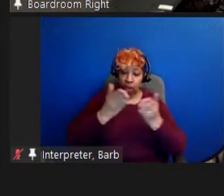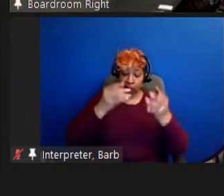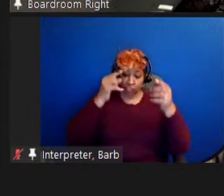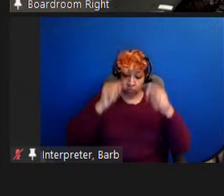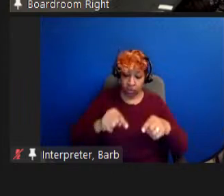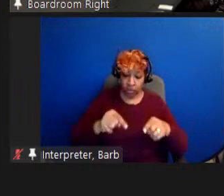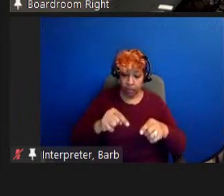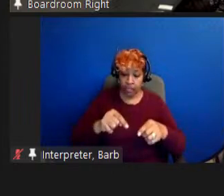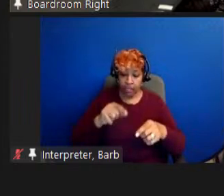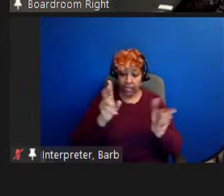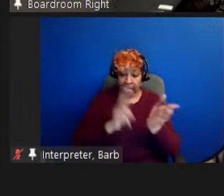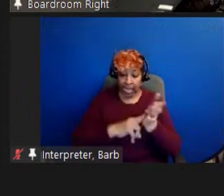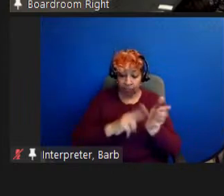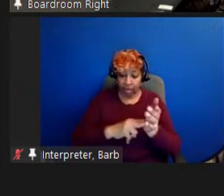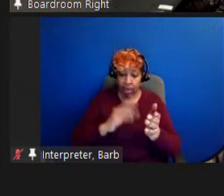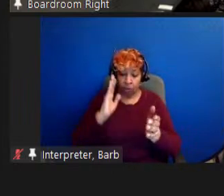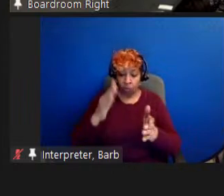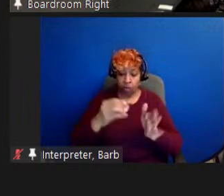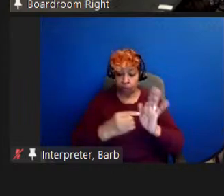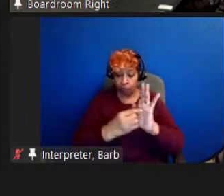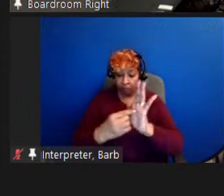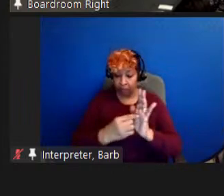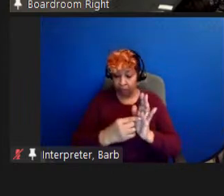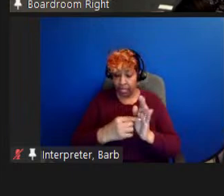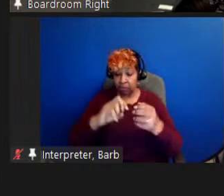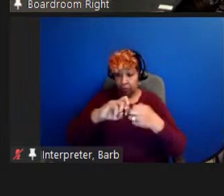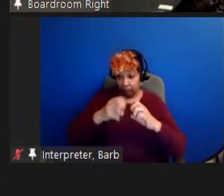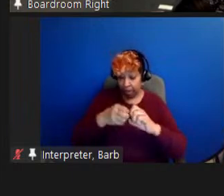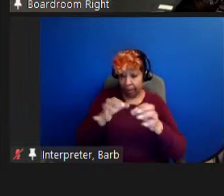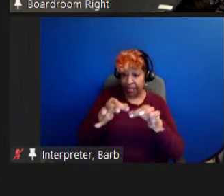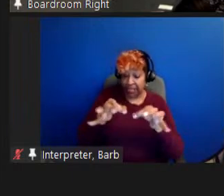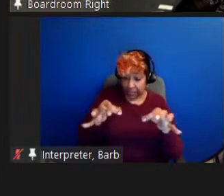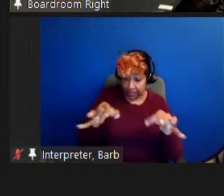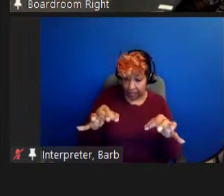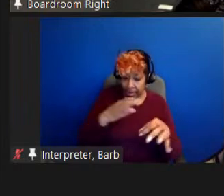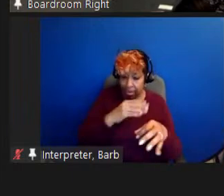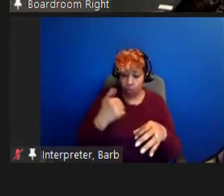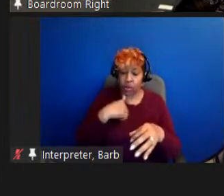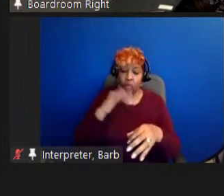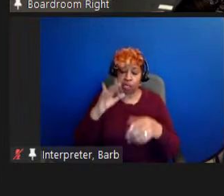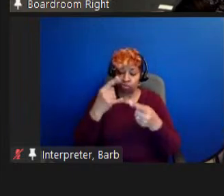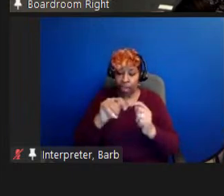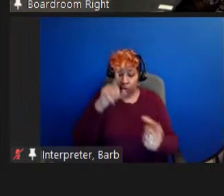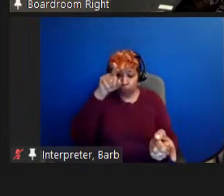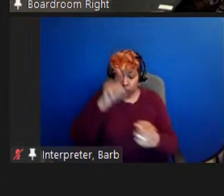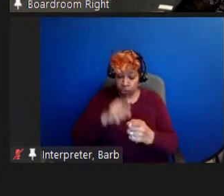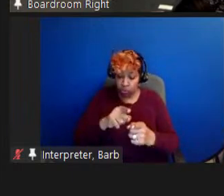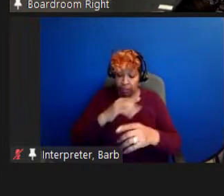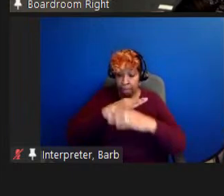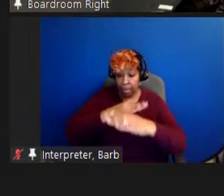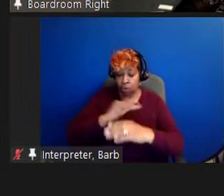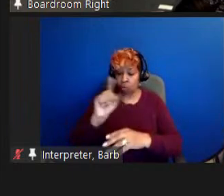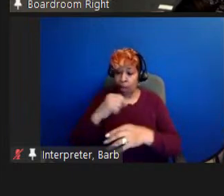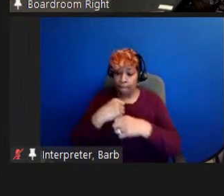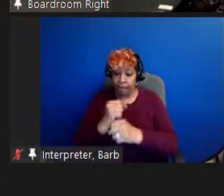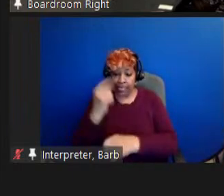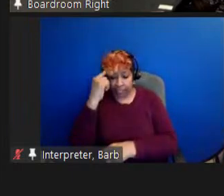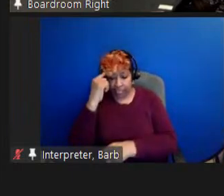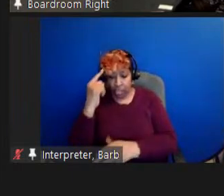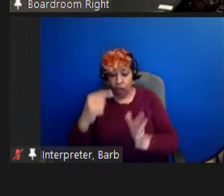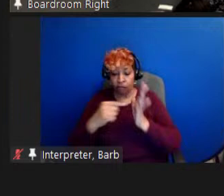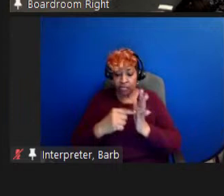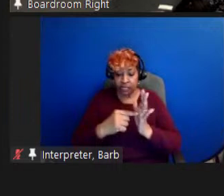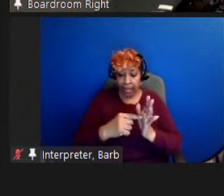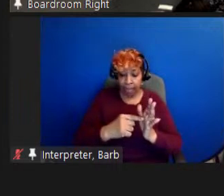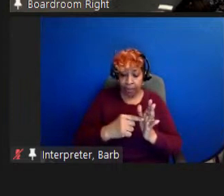reflective of the problem statement. And so yes, we would try to reduce those barriers where it made sense. But for example, I keep picking on the right of